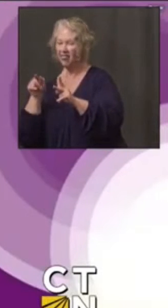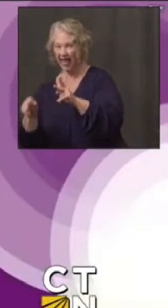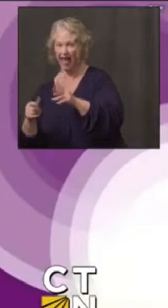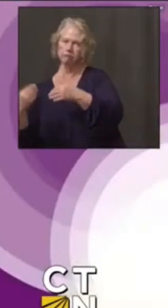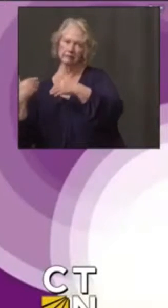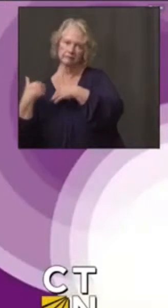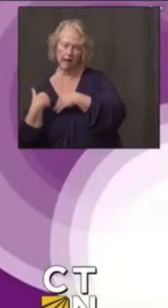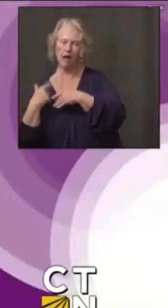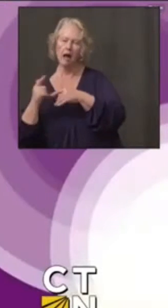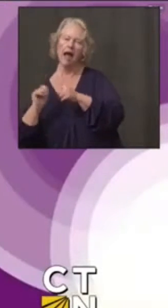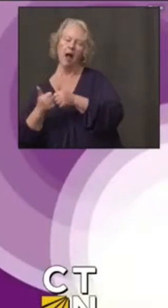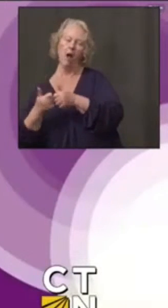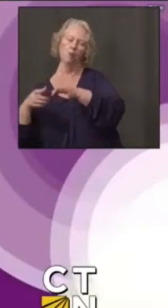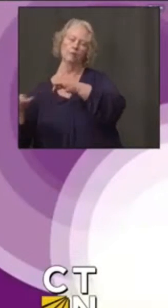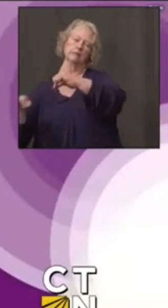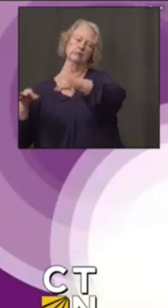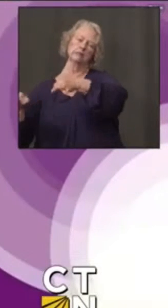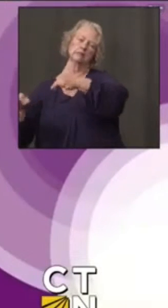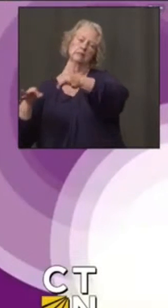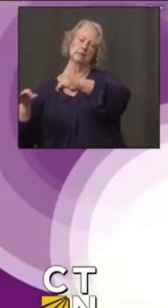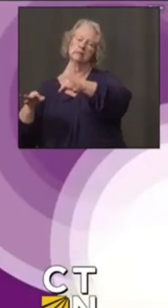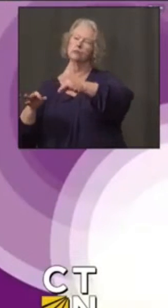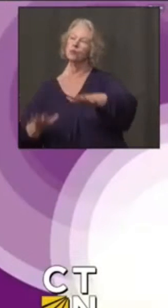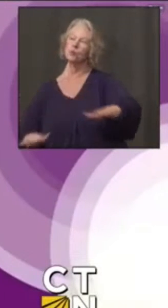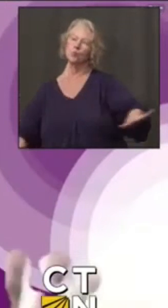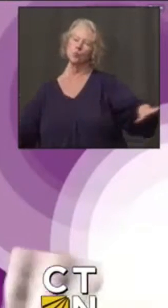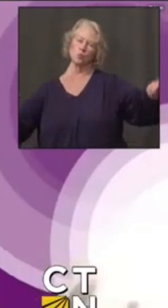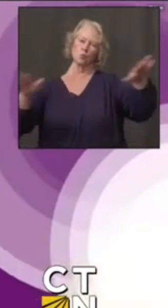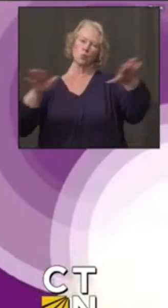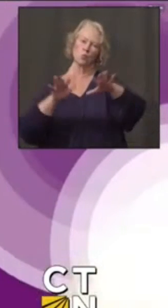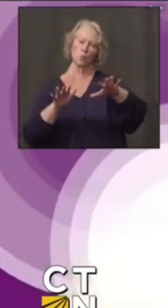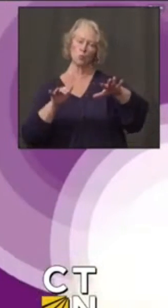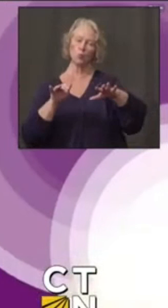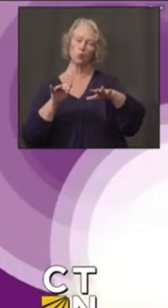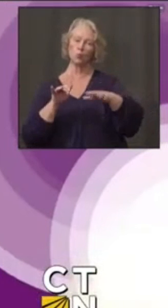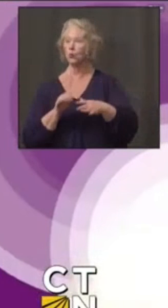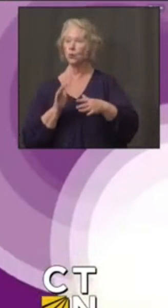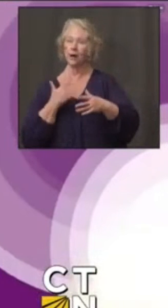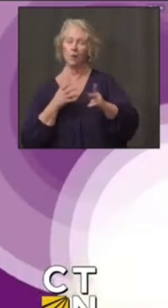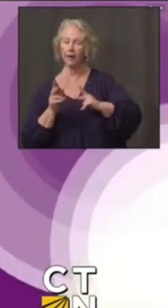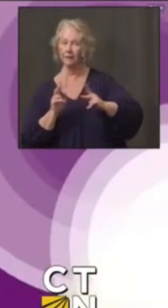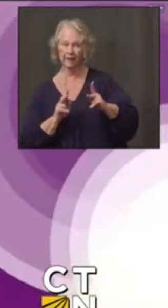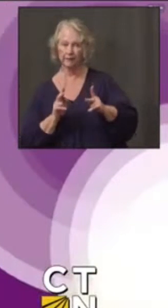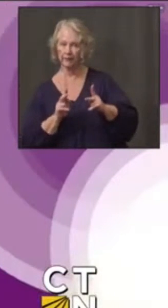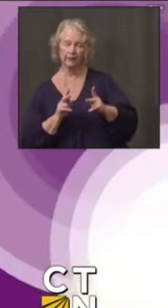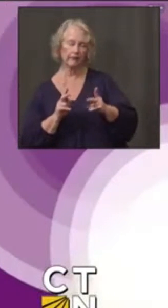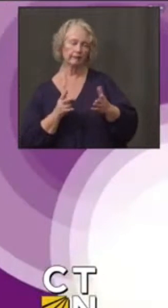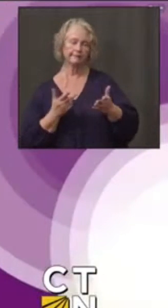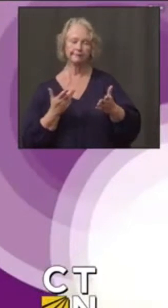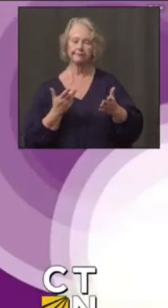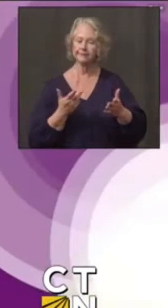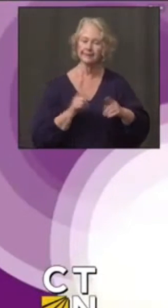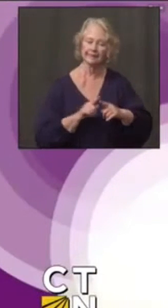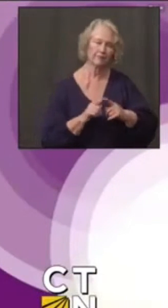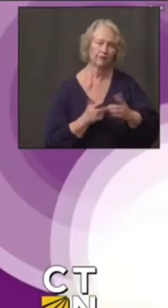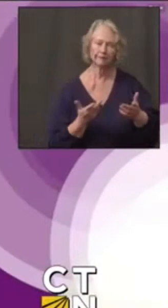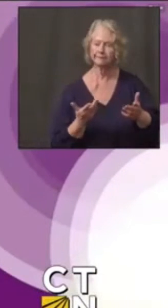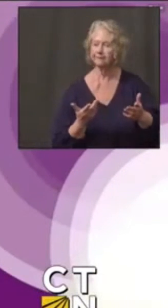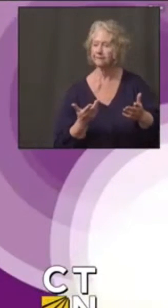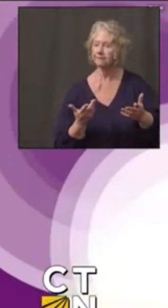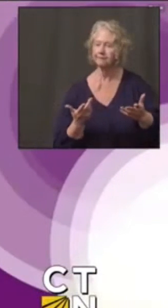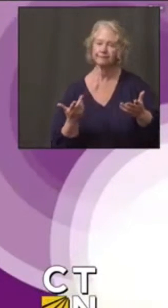of explaining to the entire state in whatever form they want to receive the information. So that's our challenge, to make sure